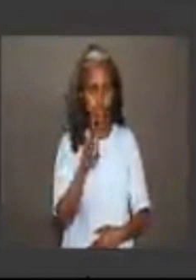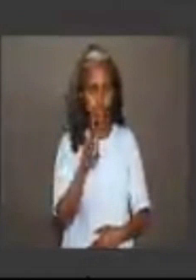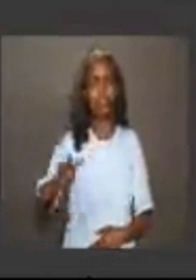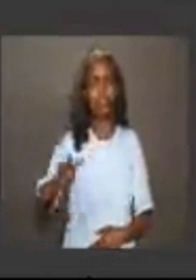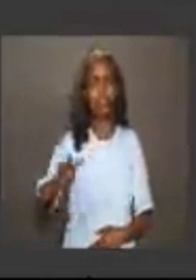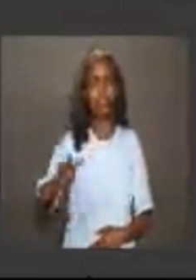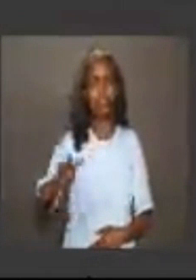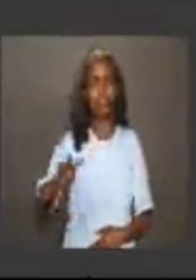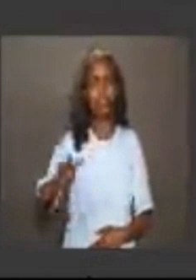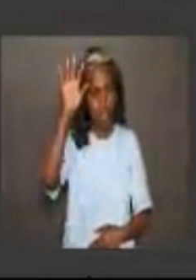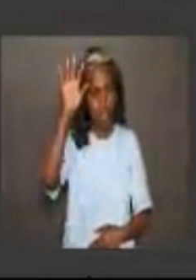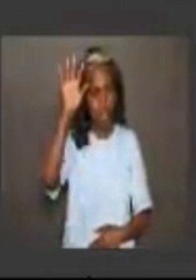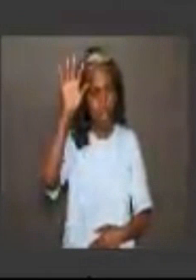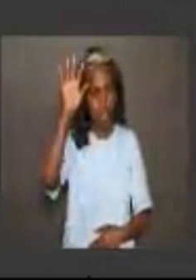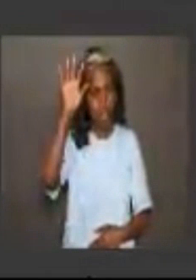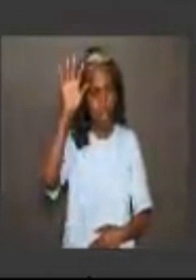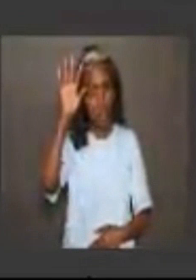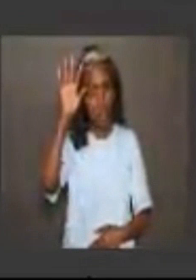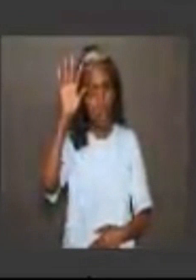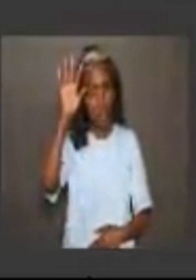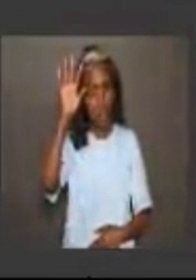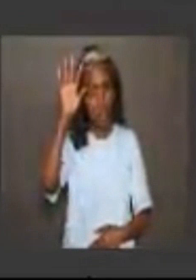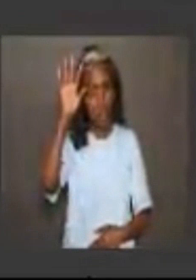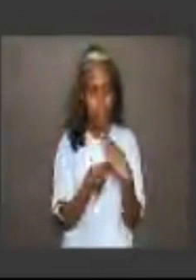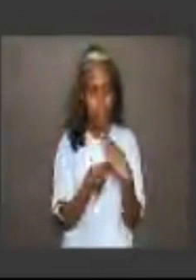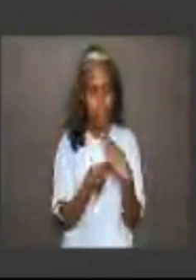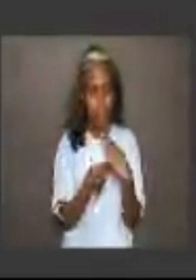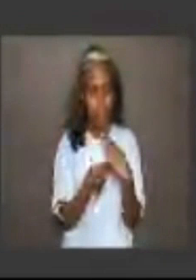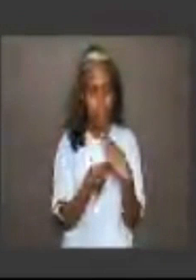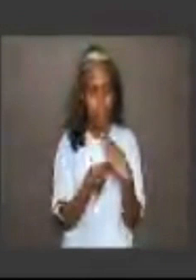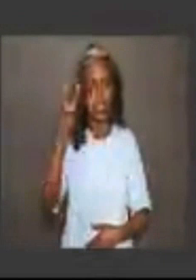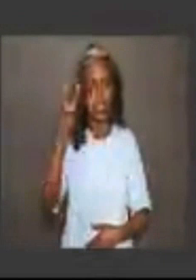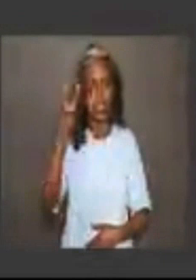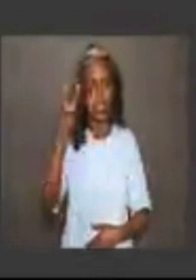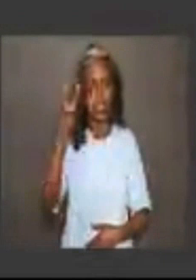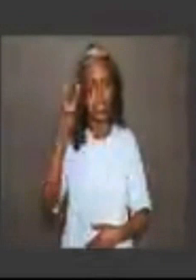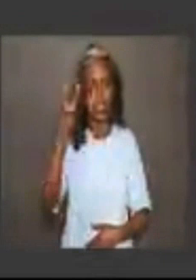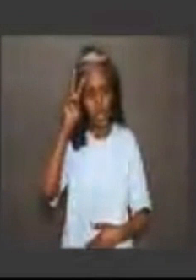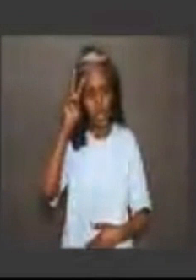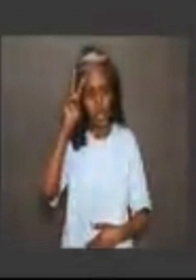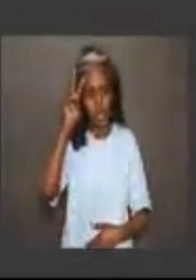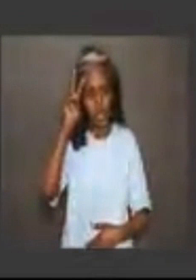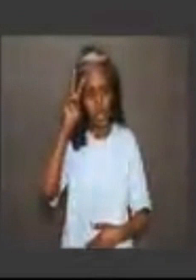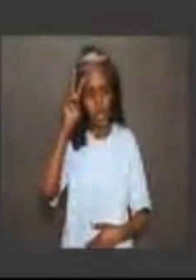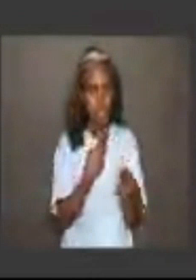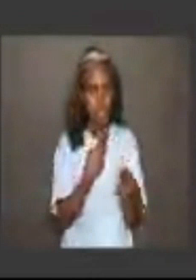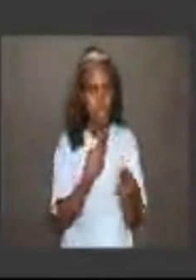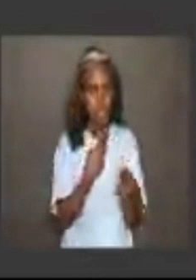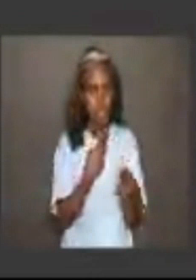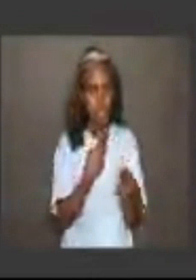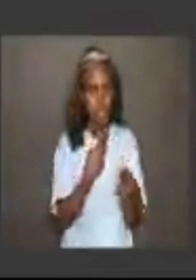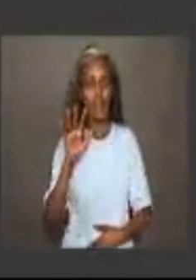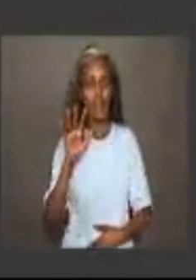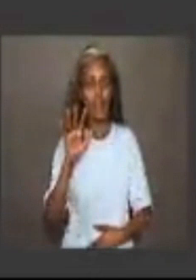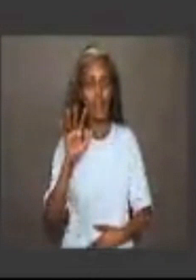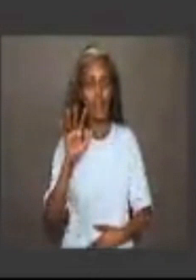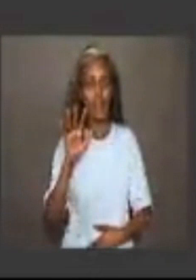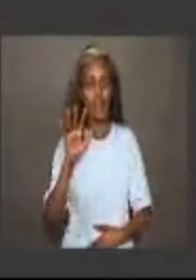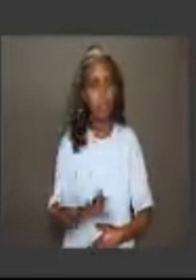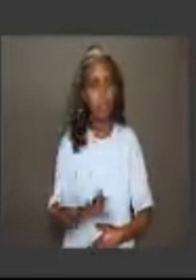5 times 3 squared times 5 to find